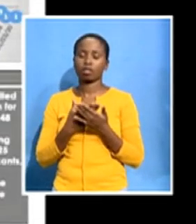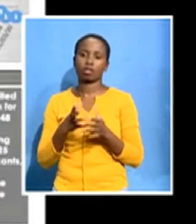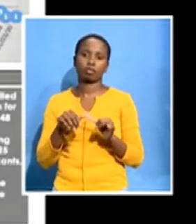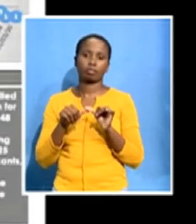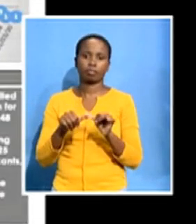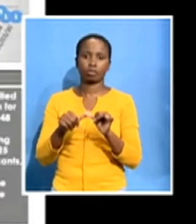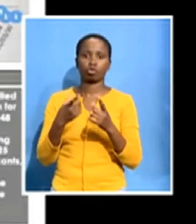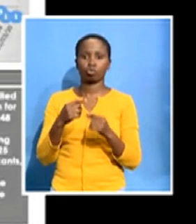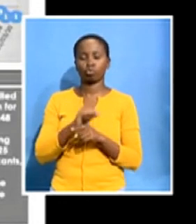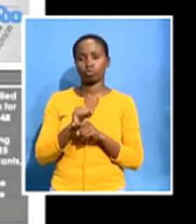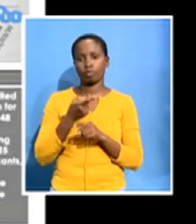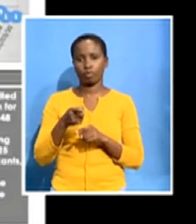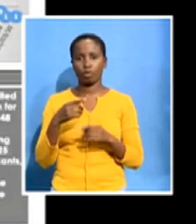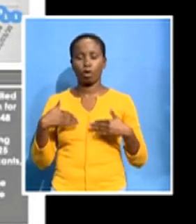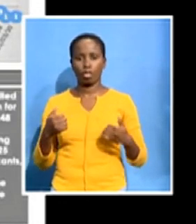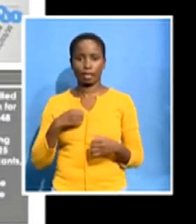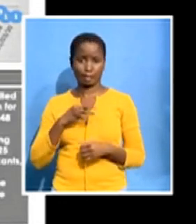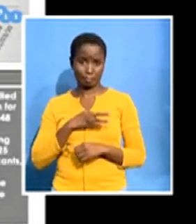In terms of additional staff,